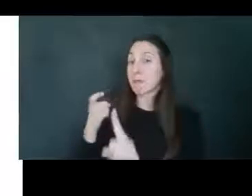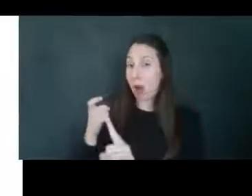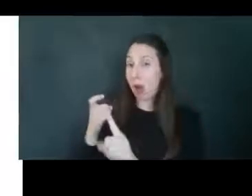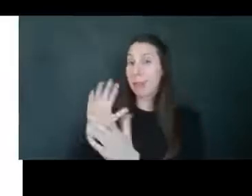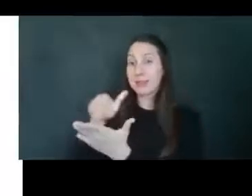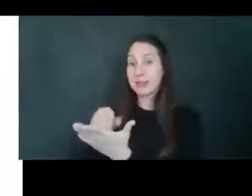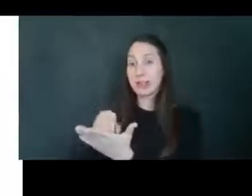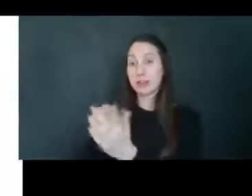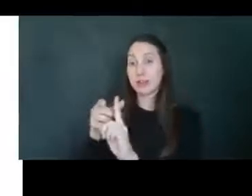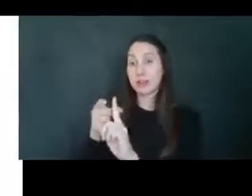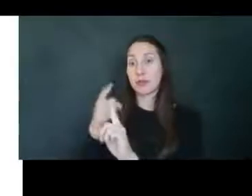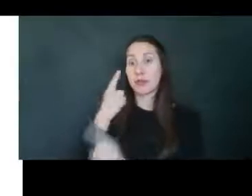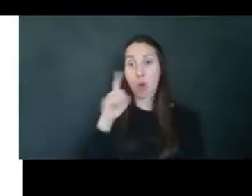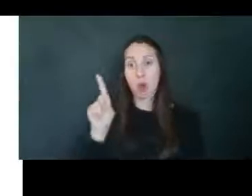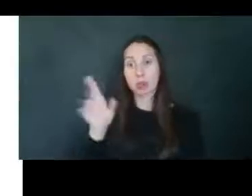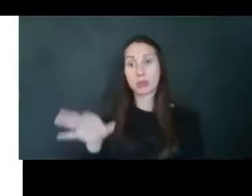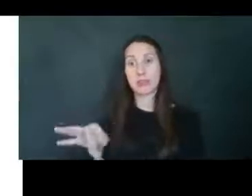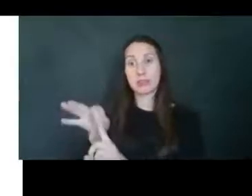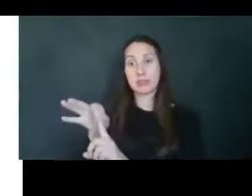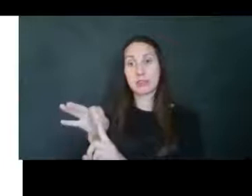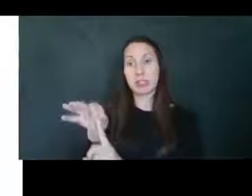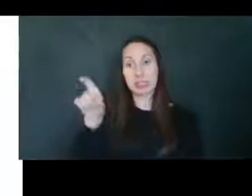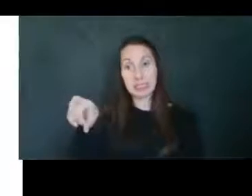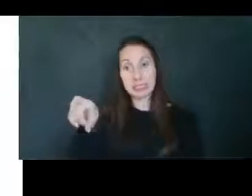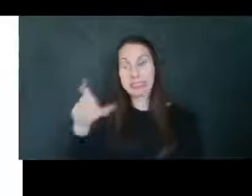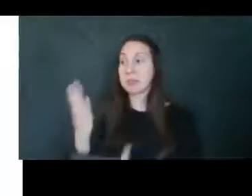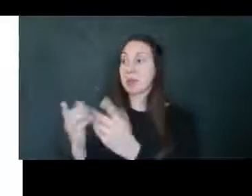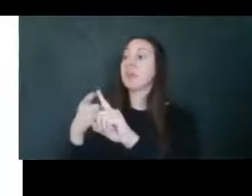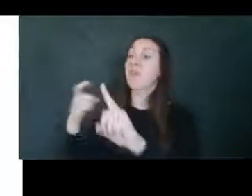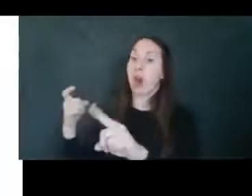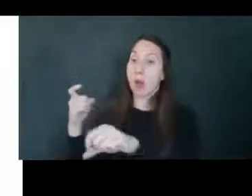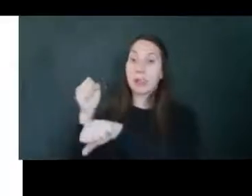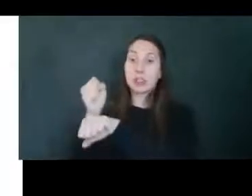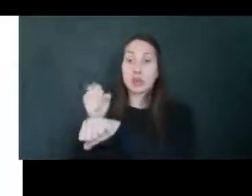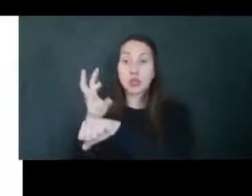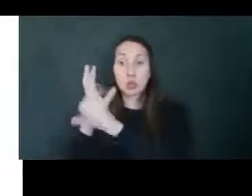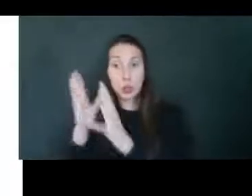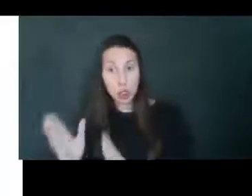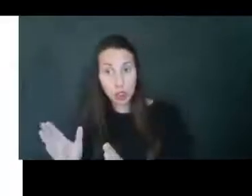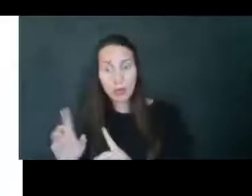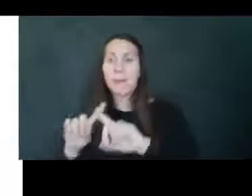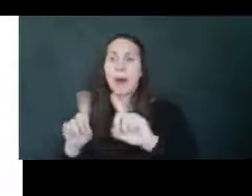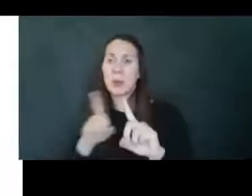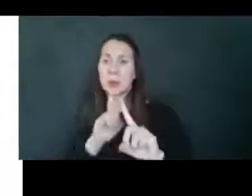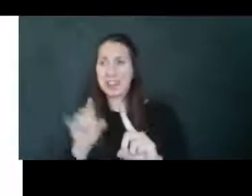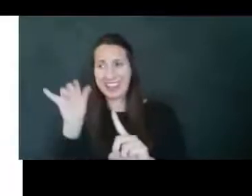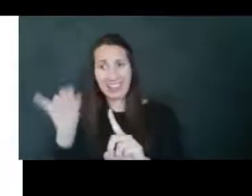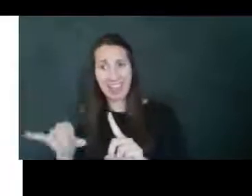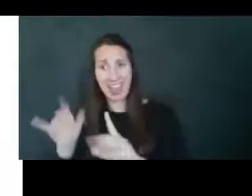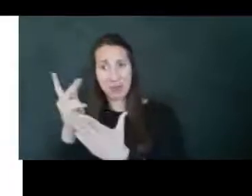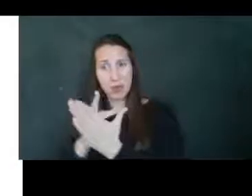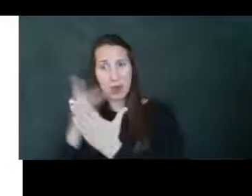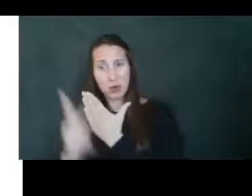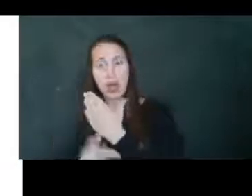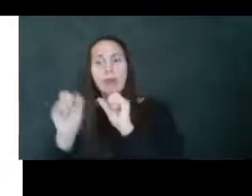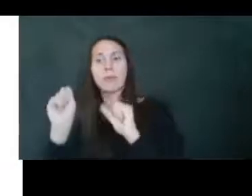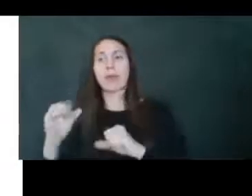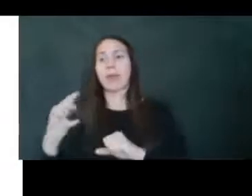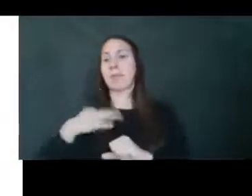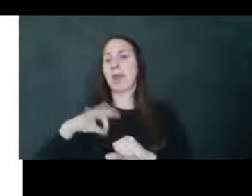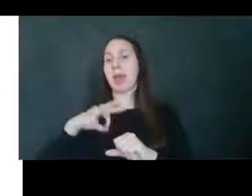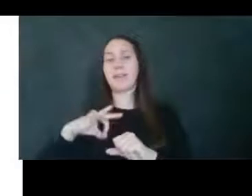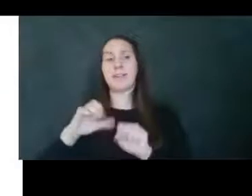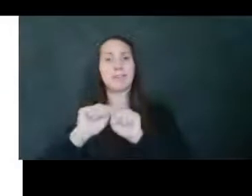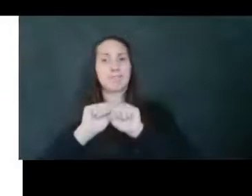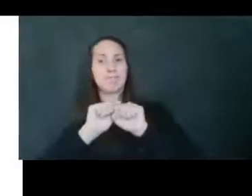have come from a social worker, but really it benefits so many more people than who